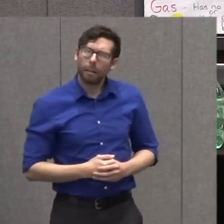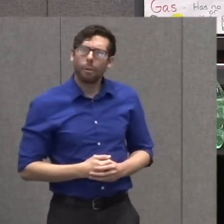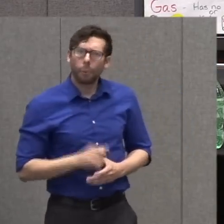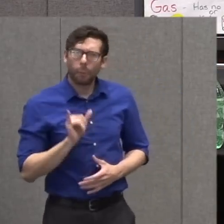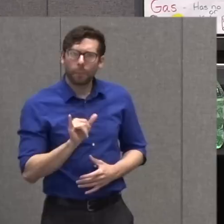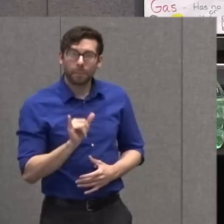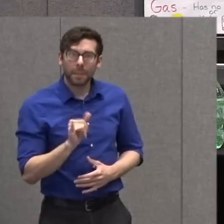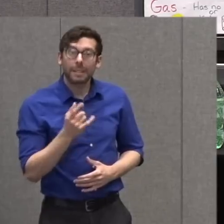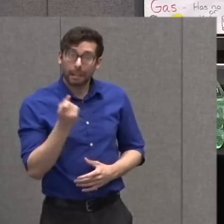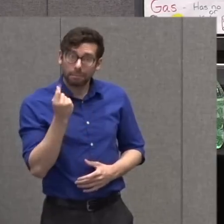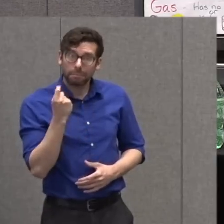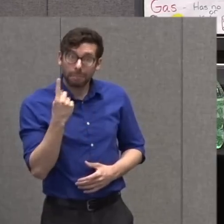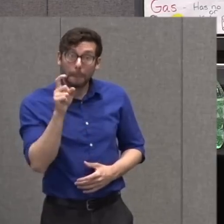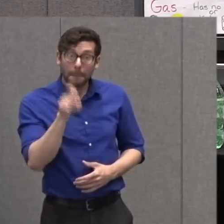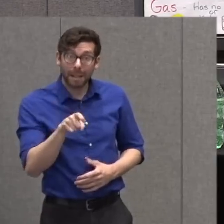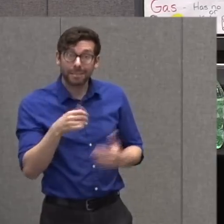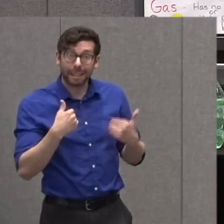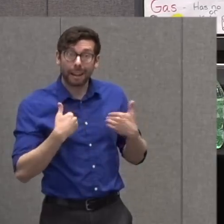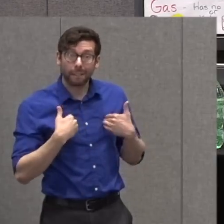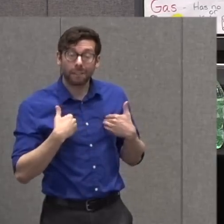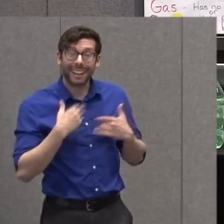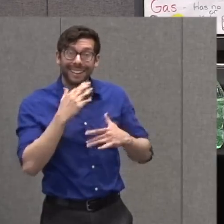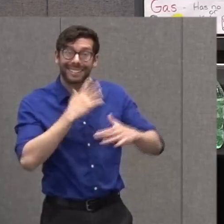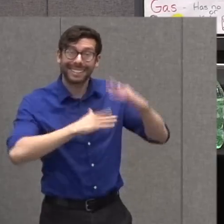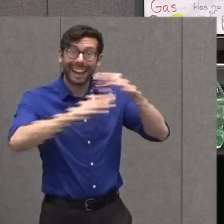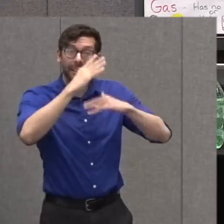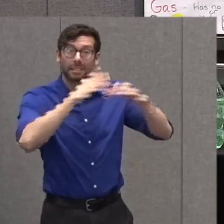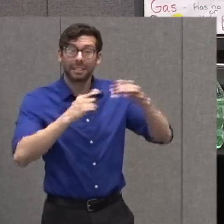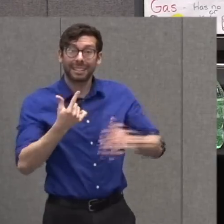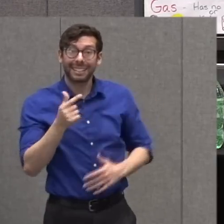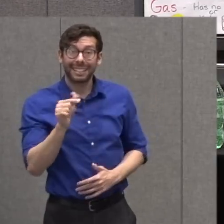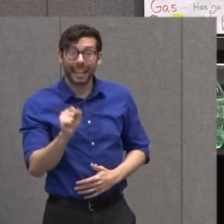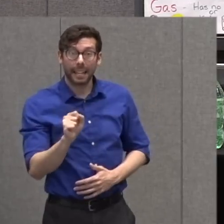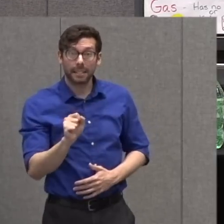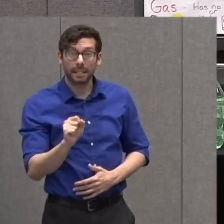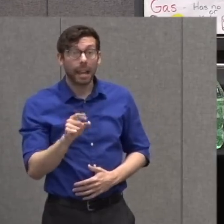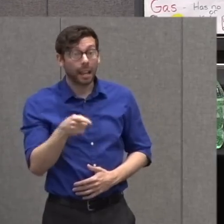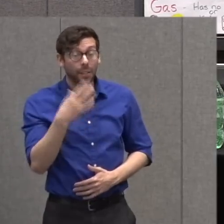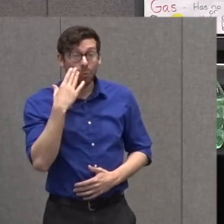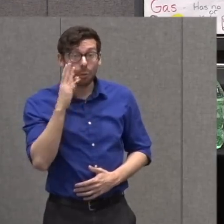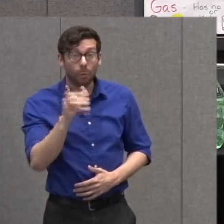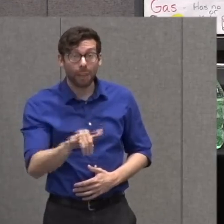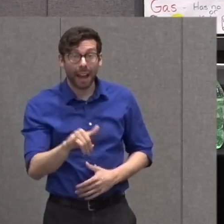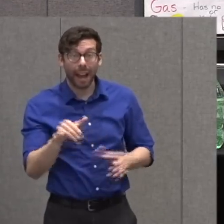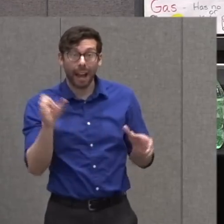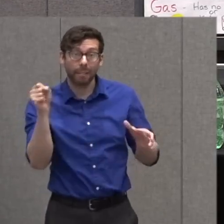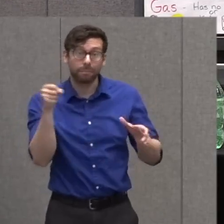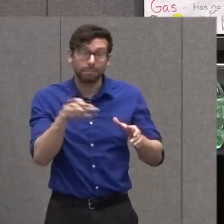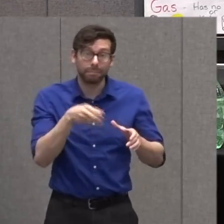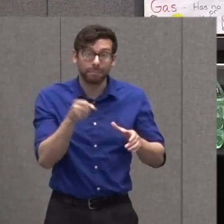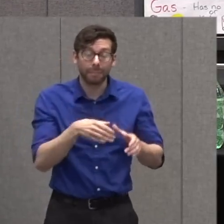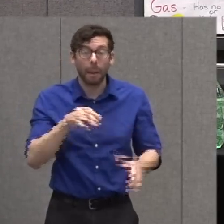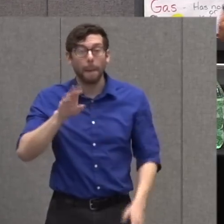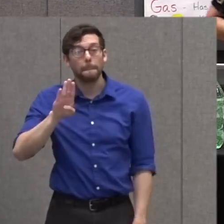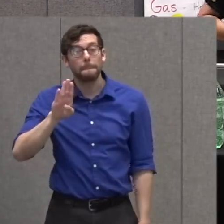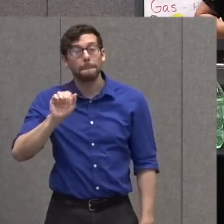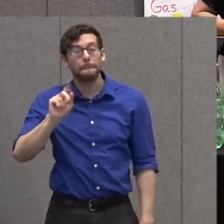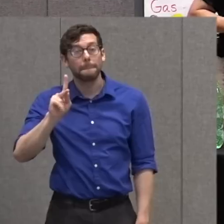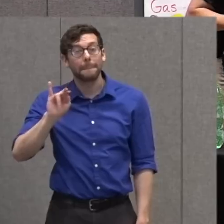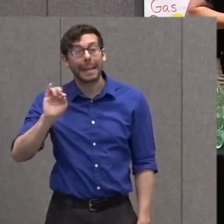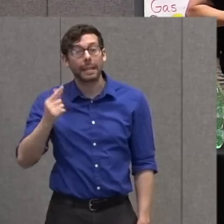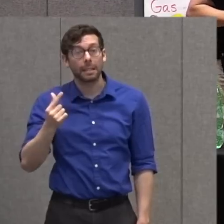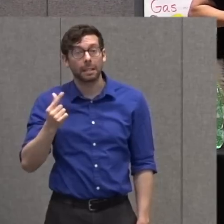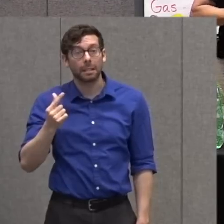to have a gas. You could actually add baking soda to your gas too, by the way, or to your water to maybe